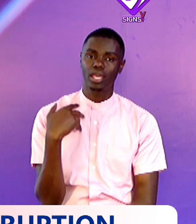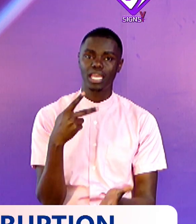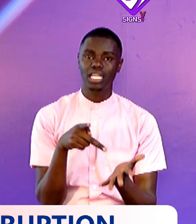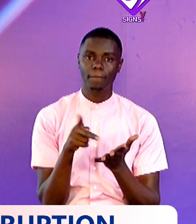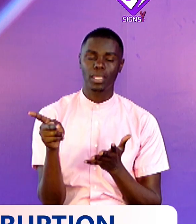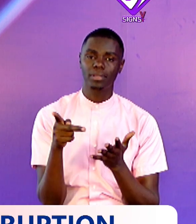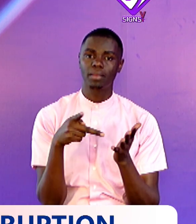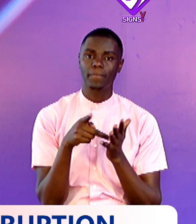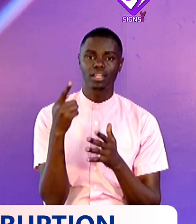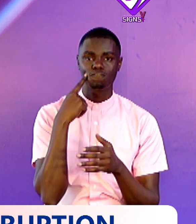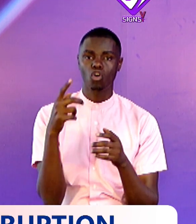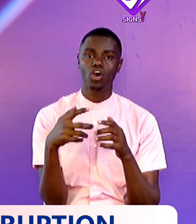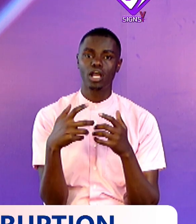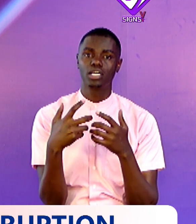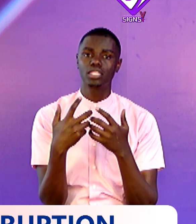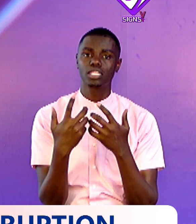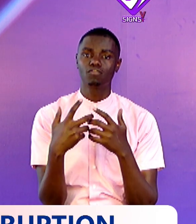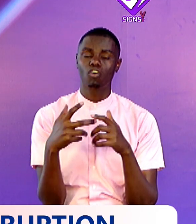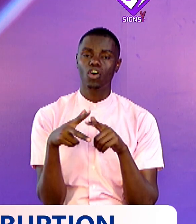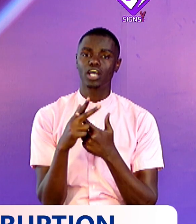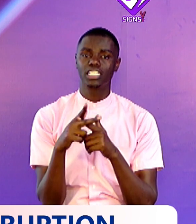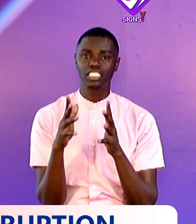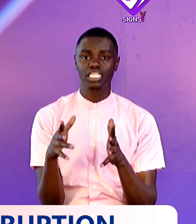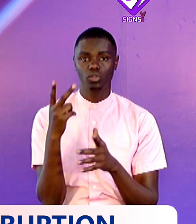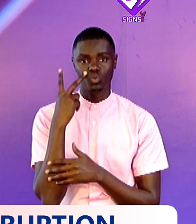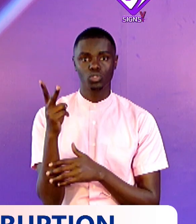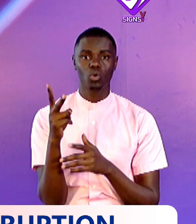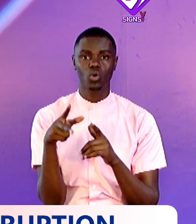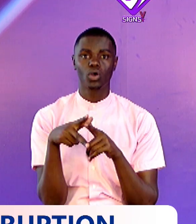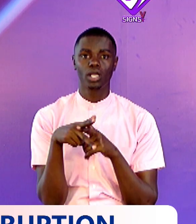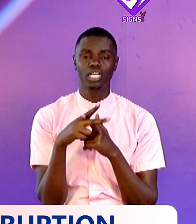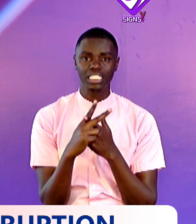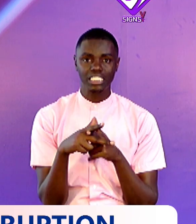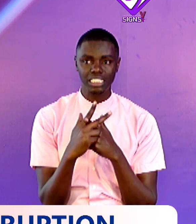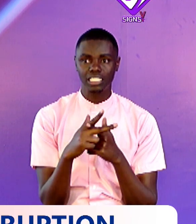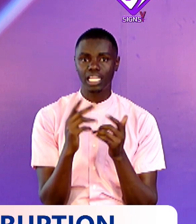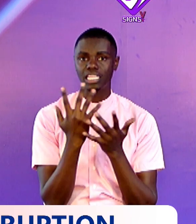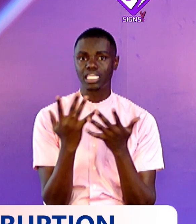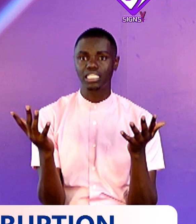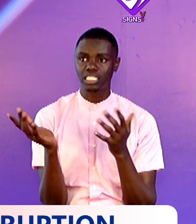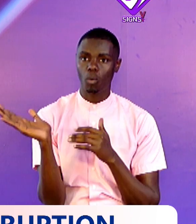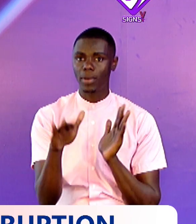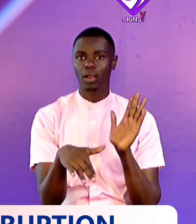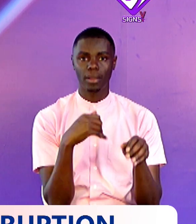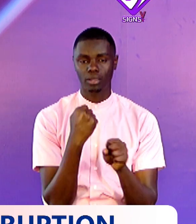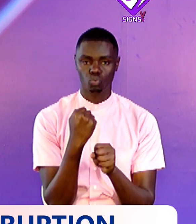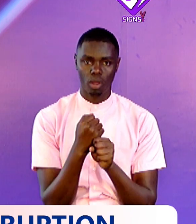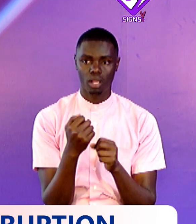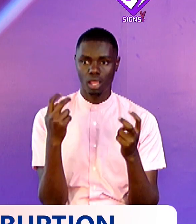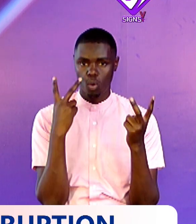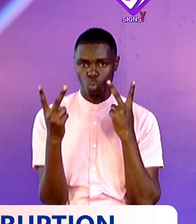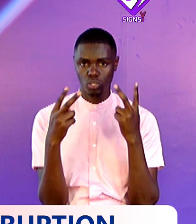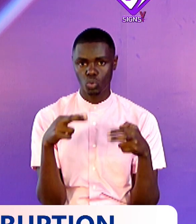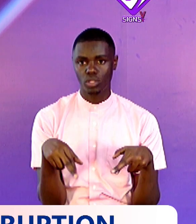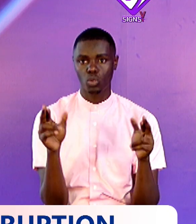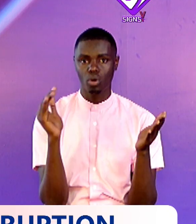of the engineers, and thanks to that, we saw engines again coming to life. You know, we saw the